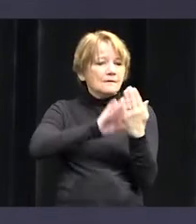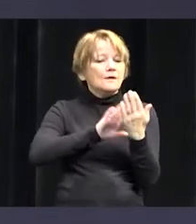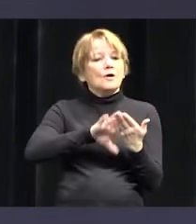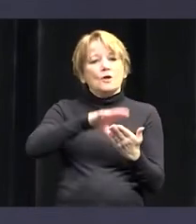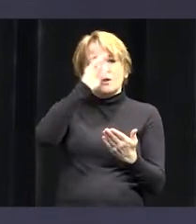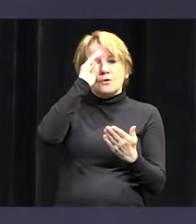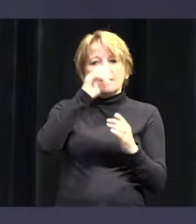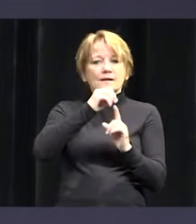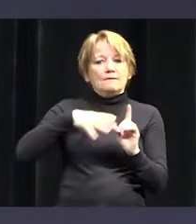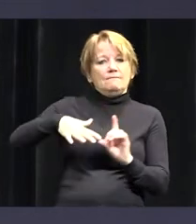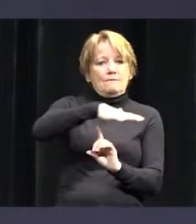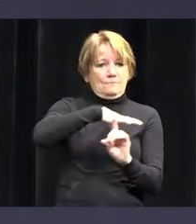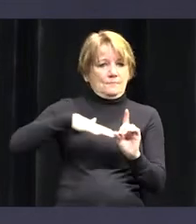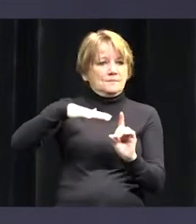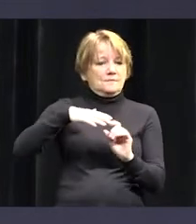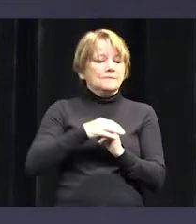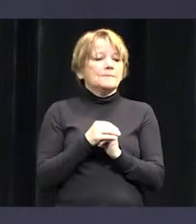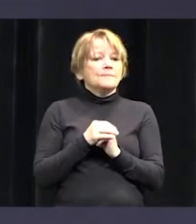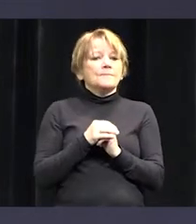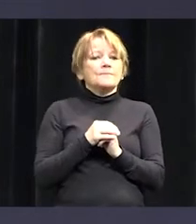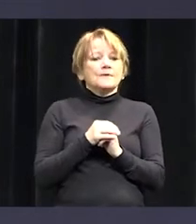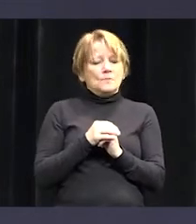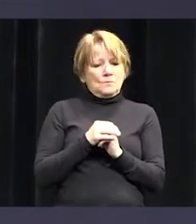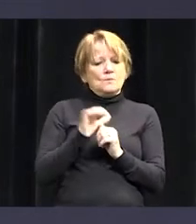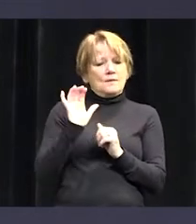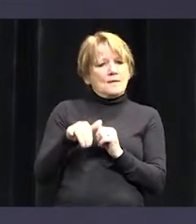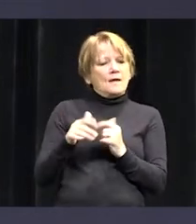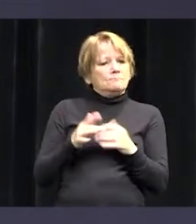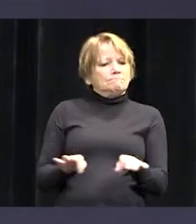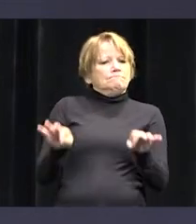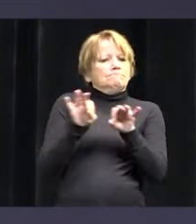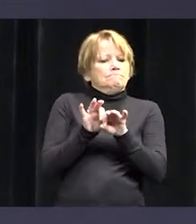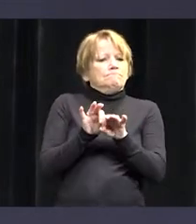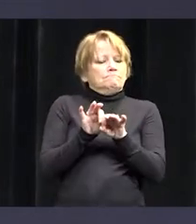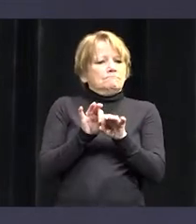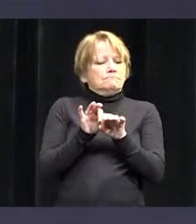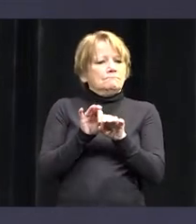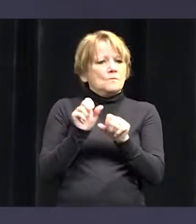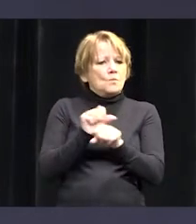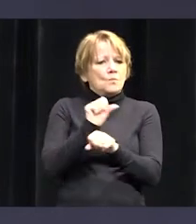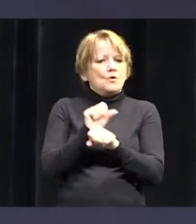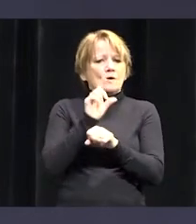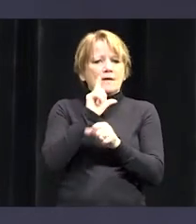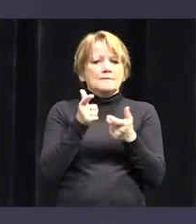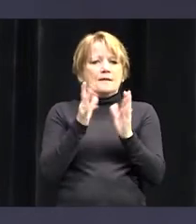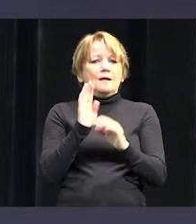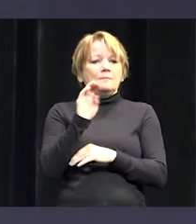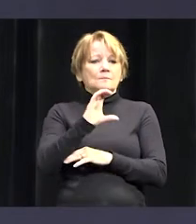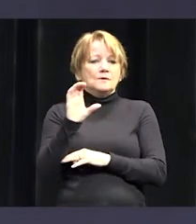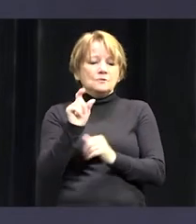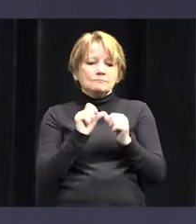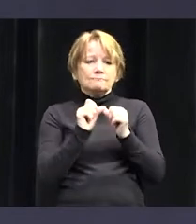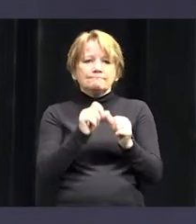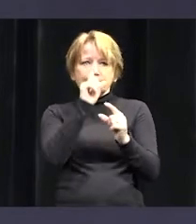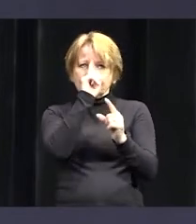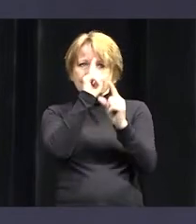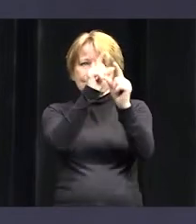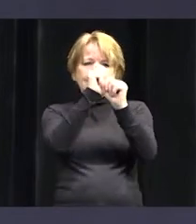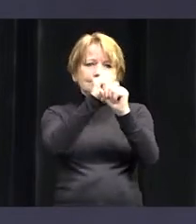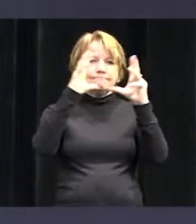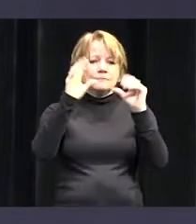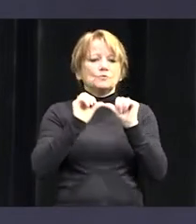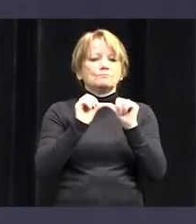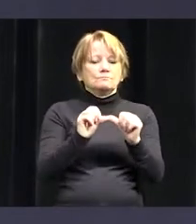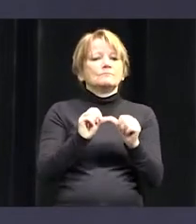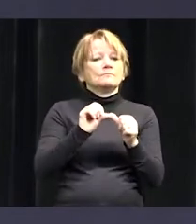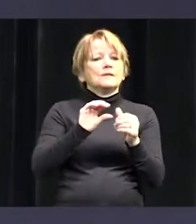learning environments this critical effort has enabled bristol to continue its mission to keep its